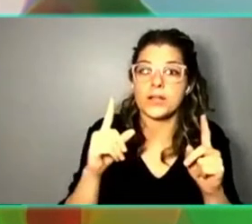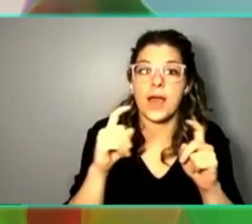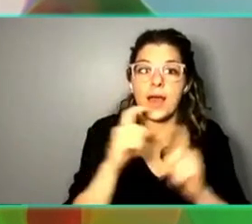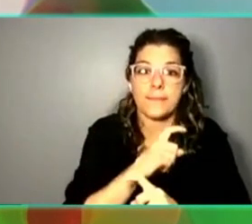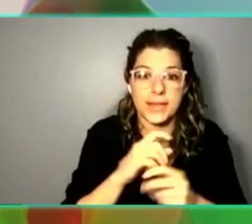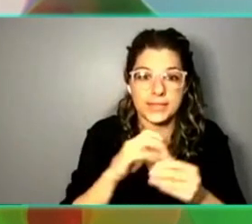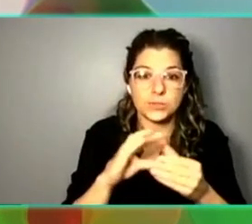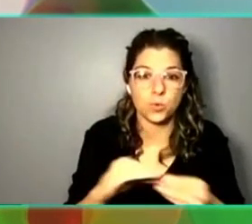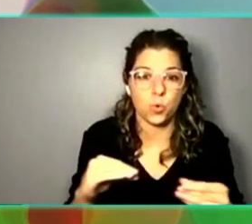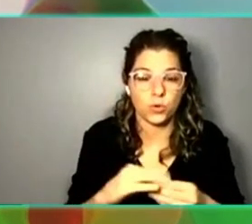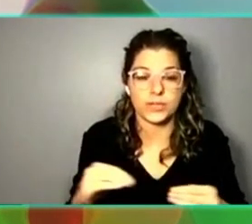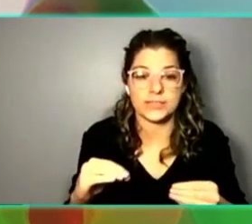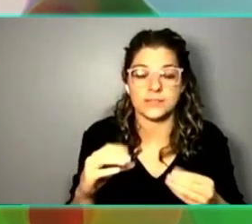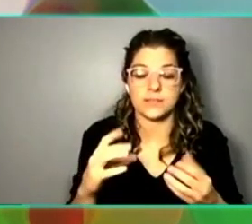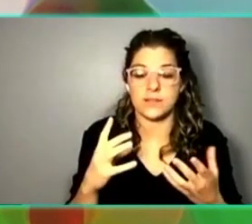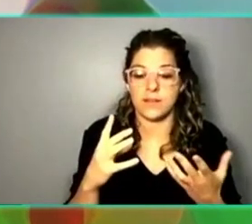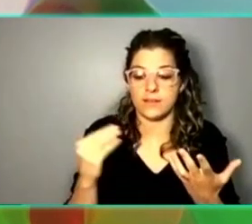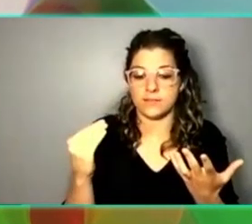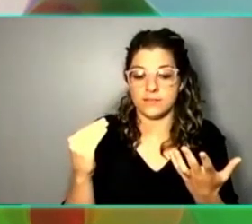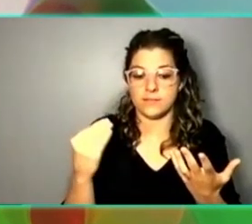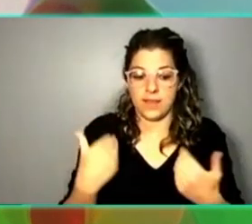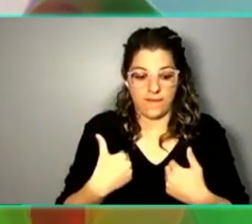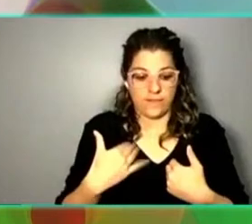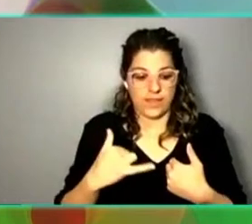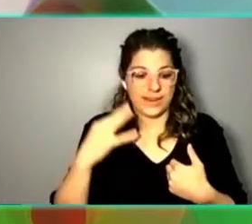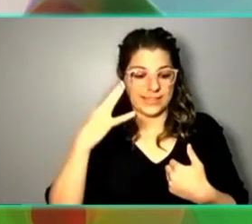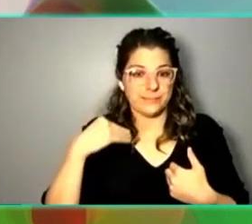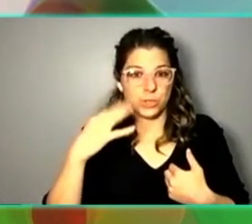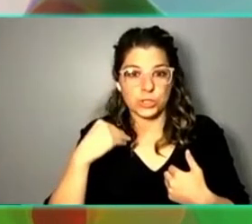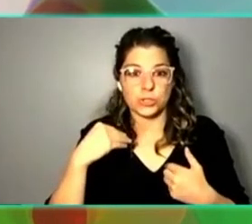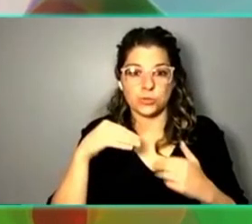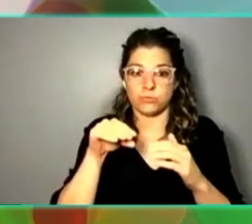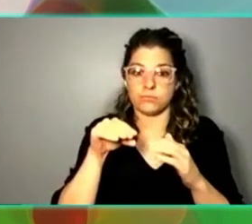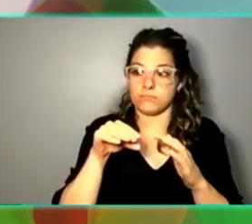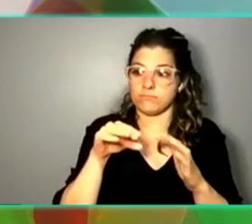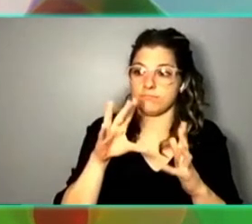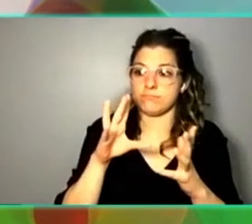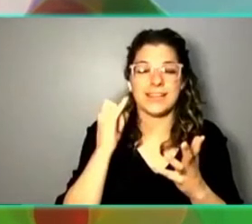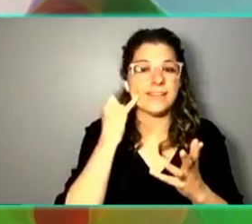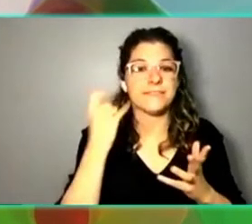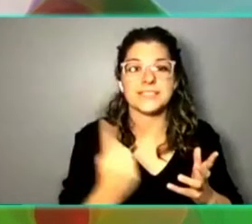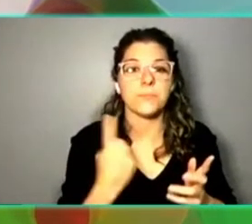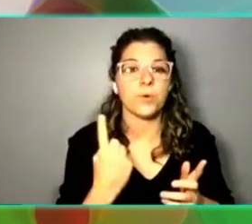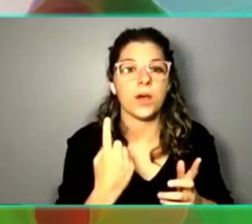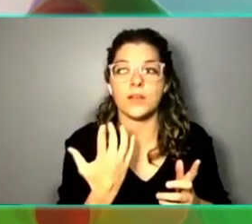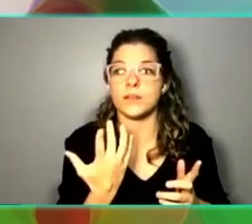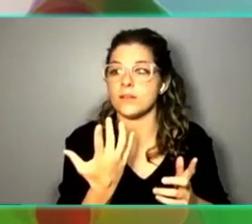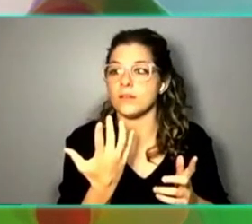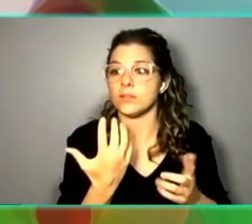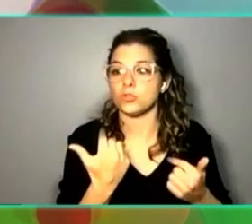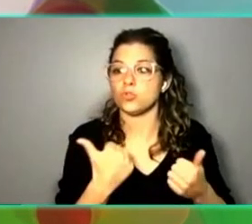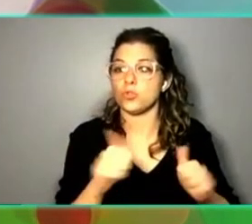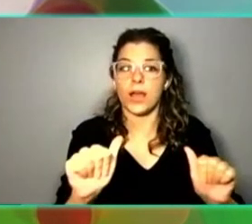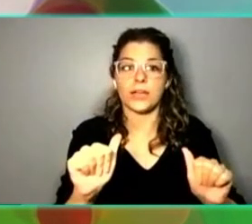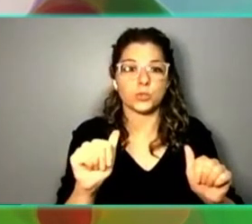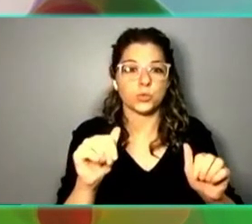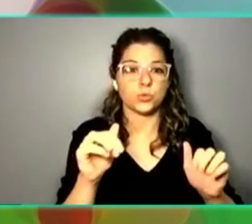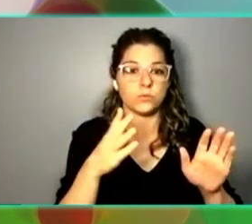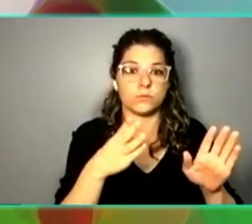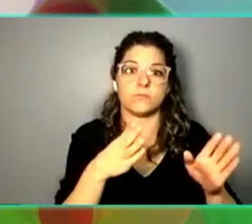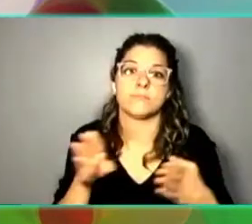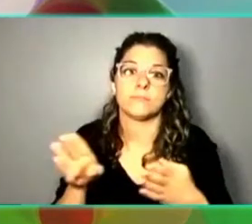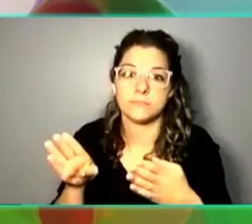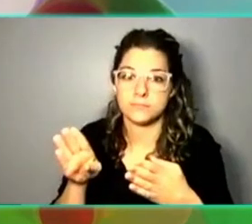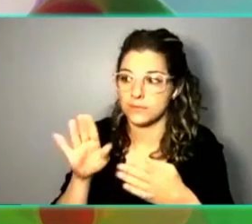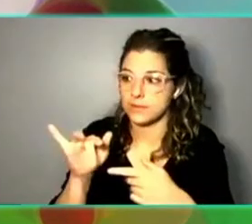It's and having the experience to come in and be like, I mean, even if somebody is trying to direct you towards those